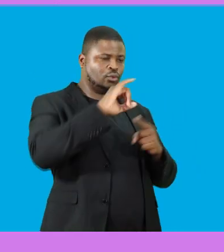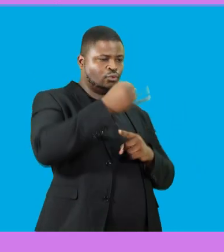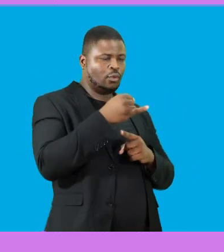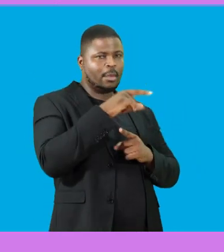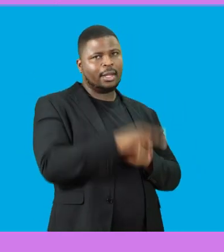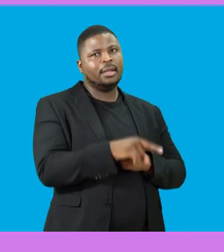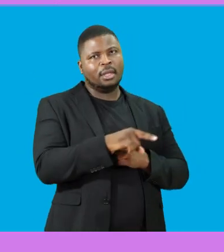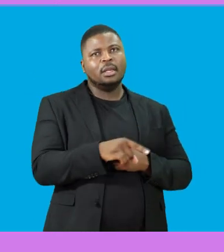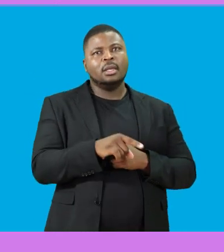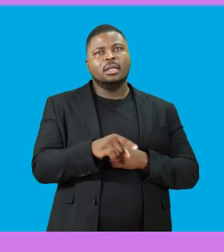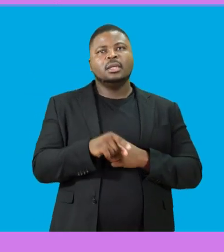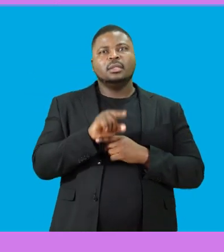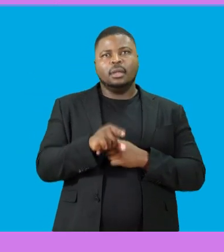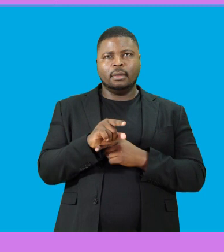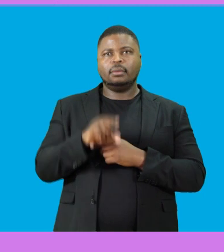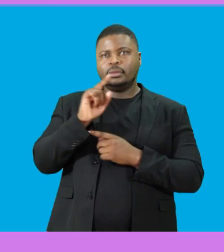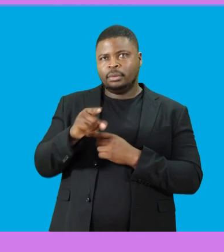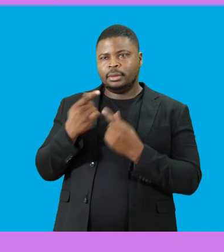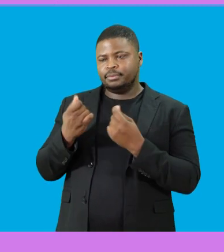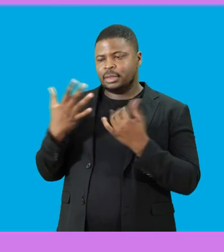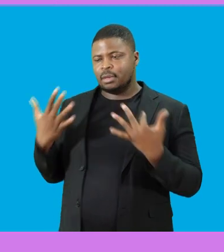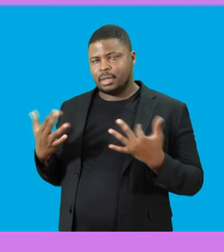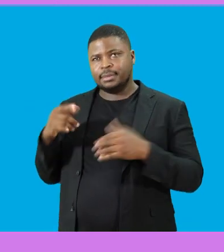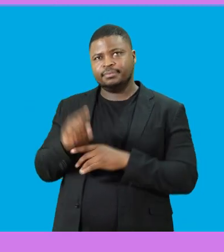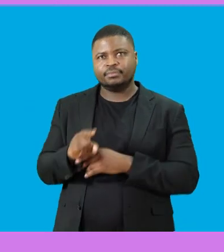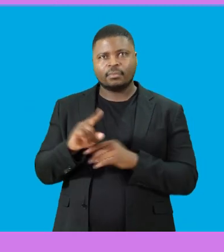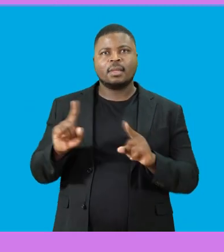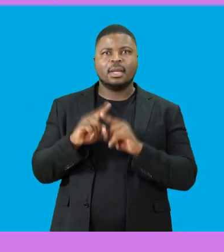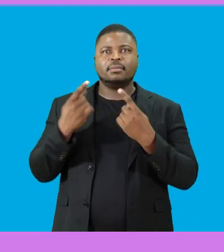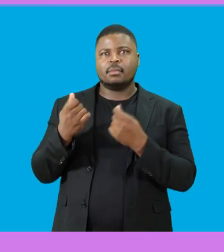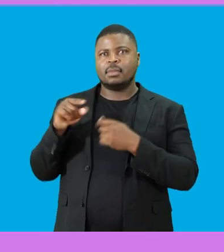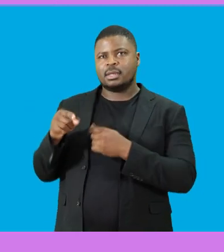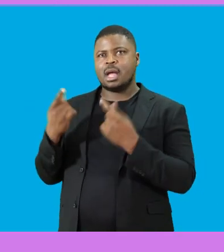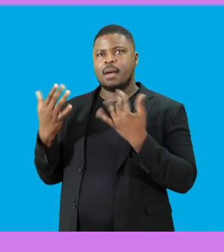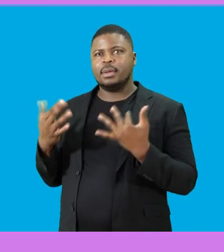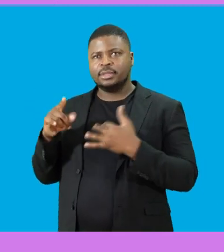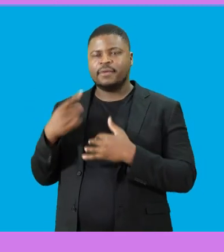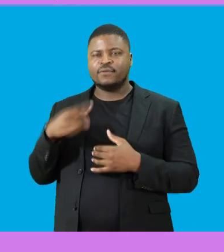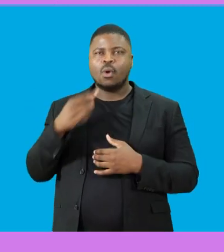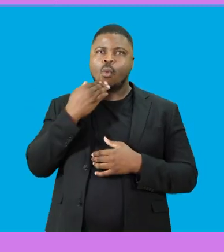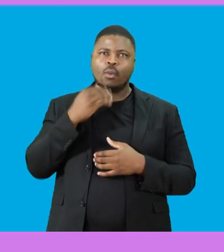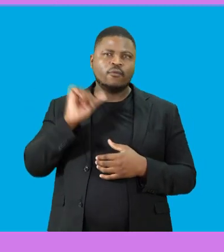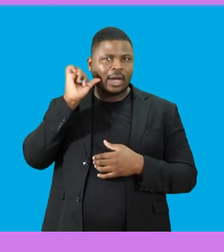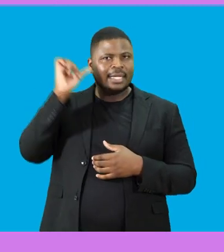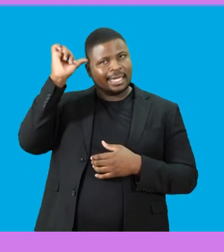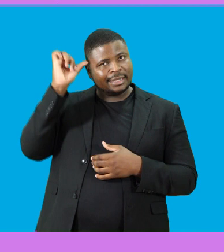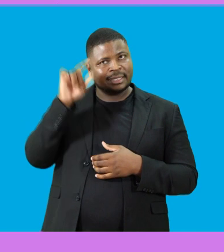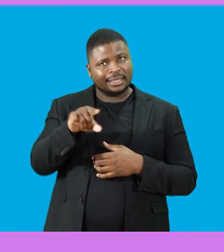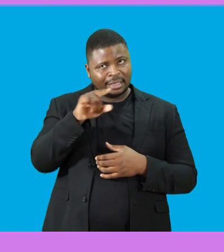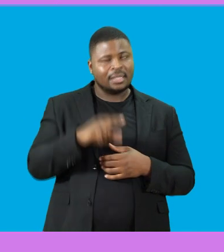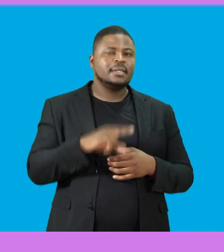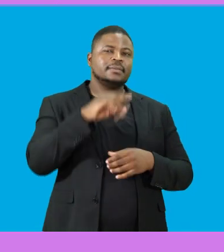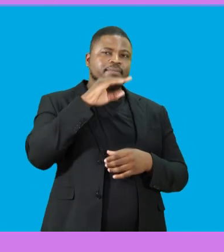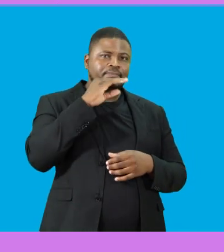Durban to Johannesburg. So it means this is the amount you are looking for. But what is this amount? This is the amount for an adult. So